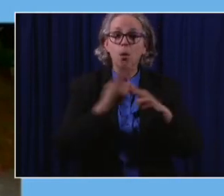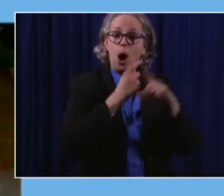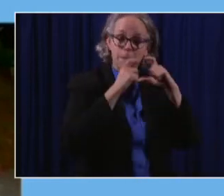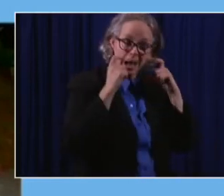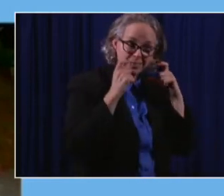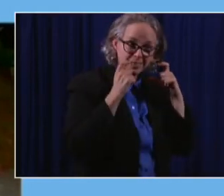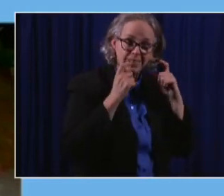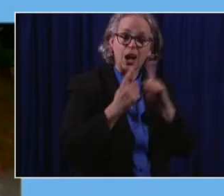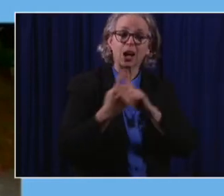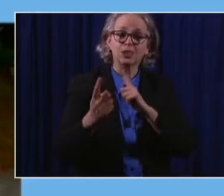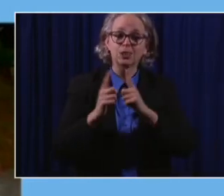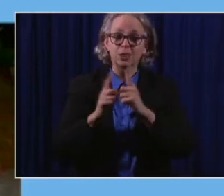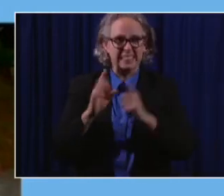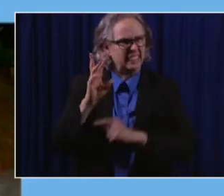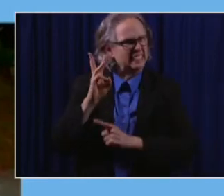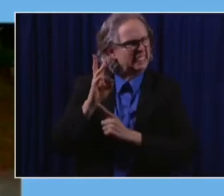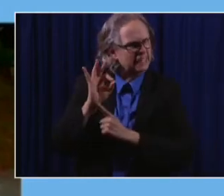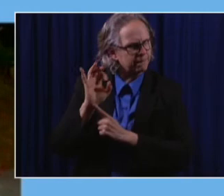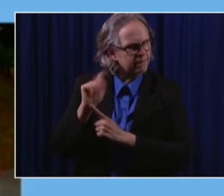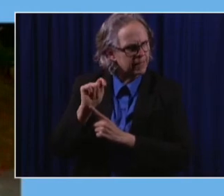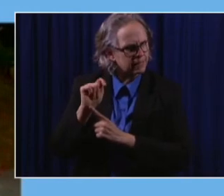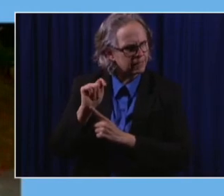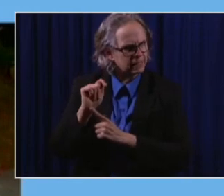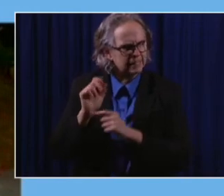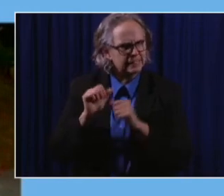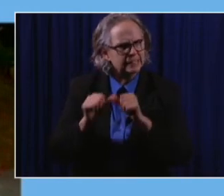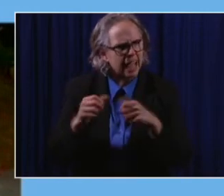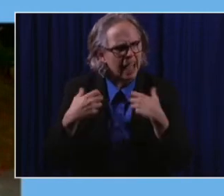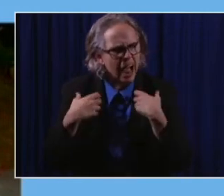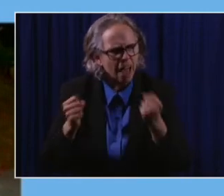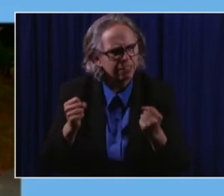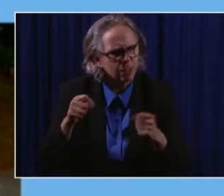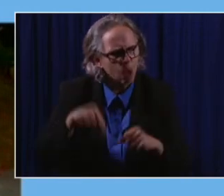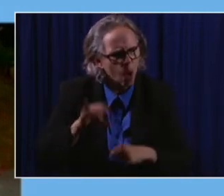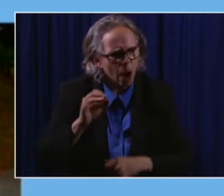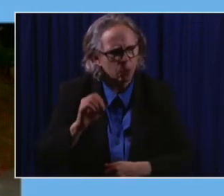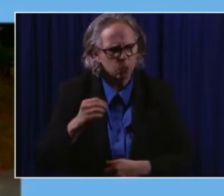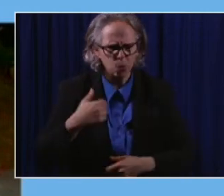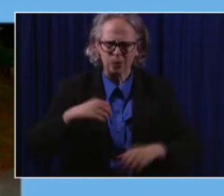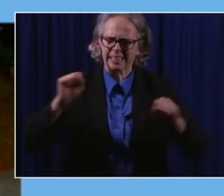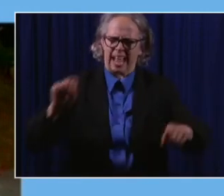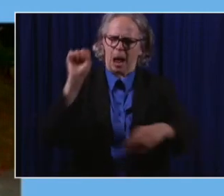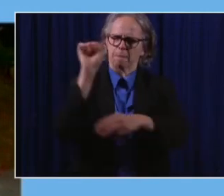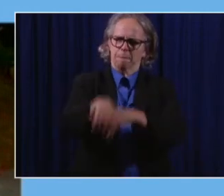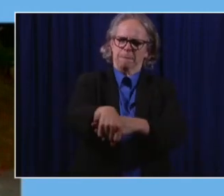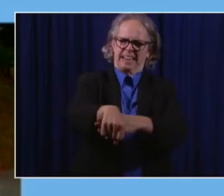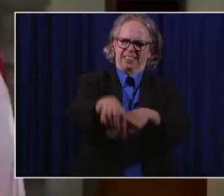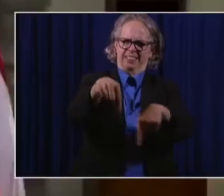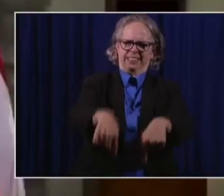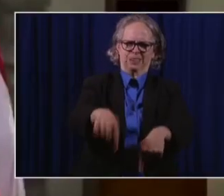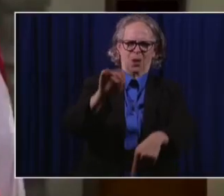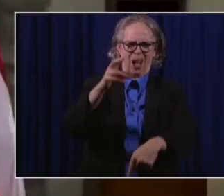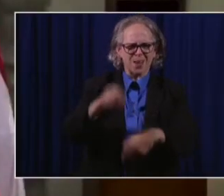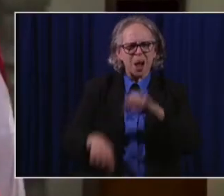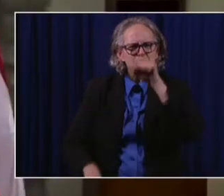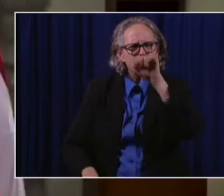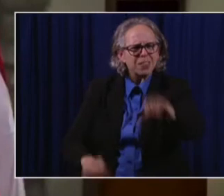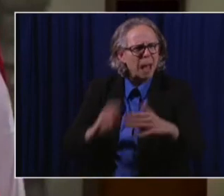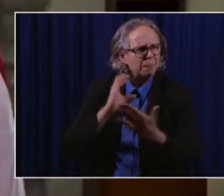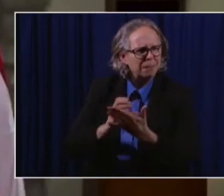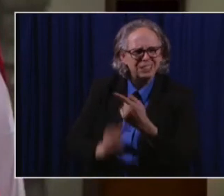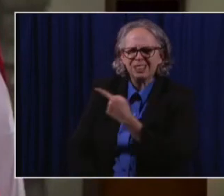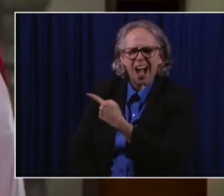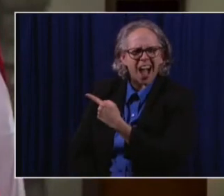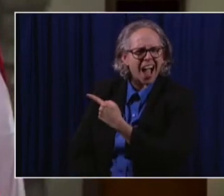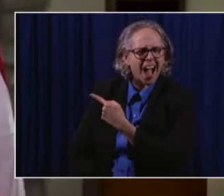Stay healthy, Ohio. We can beat this, Ohio. I love it. Claire's done a great job of capturing what we need